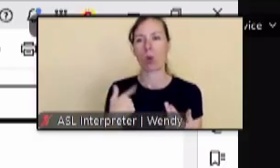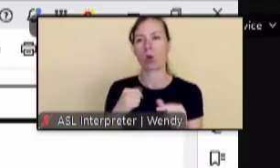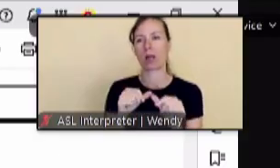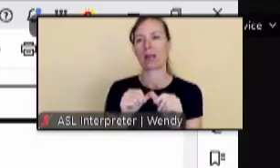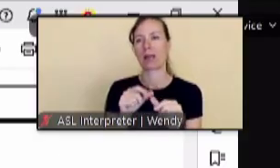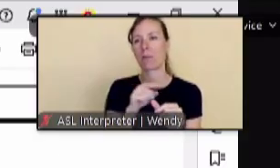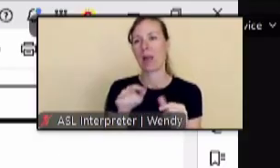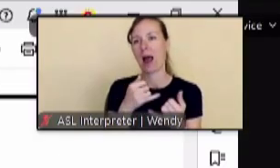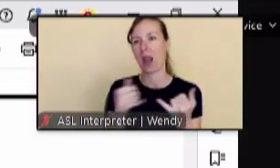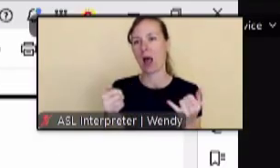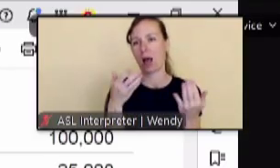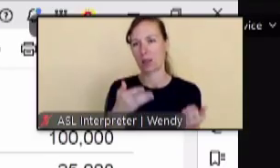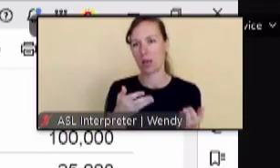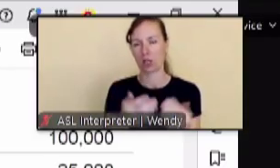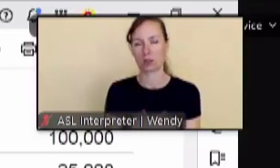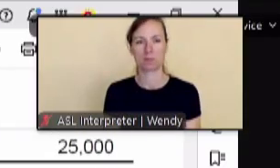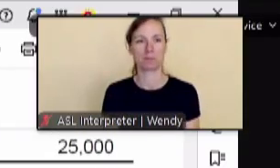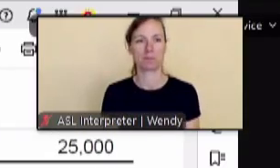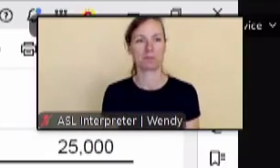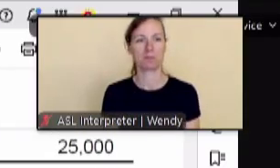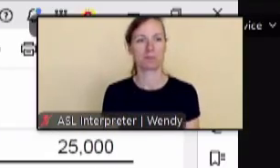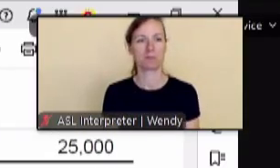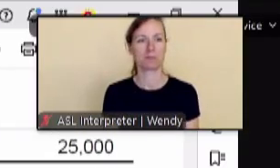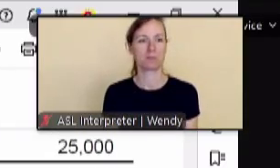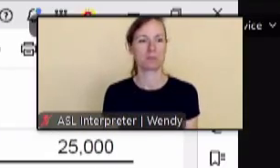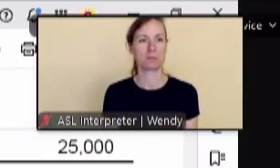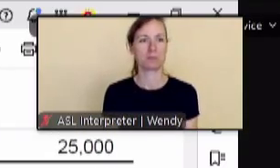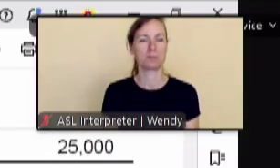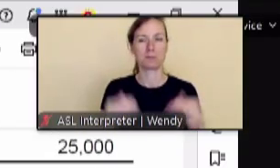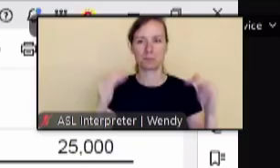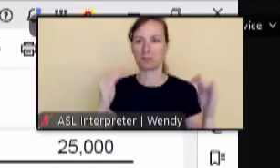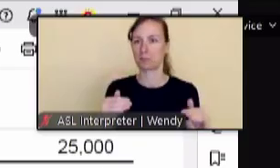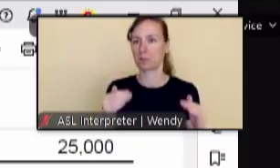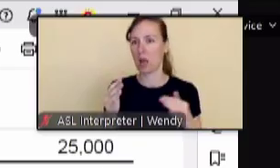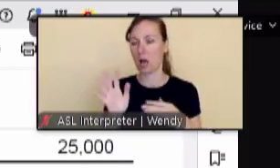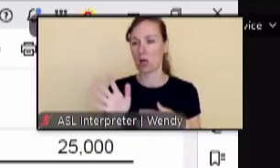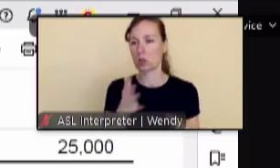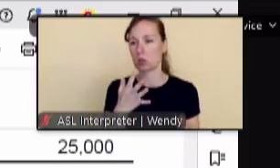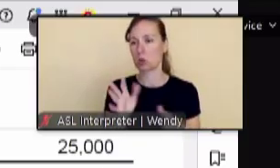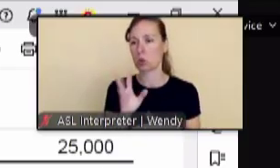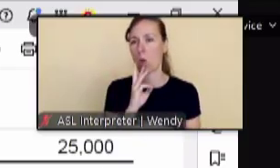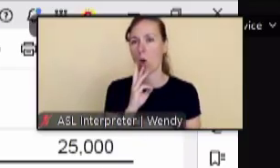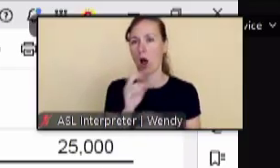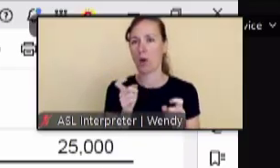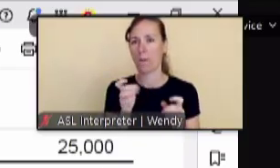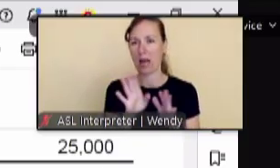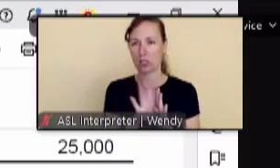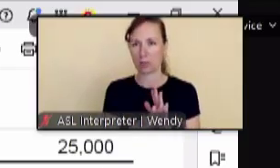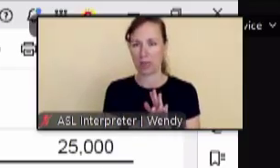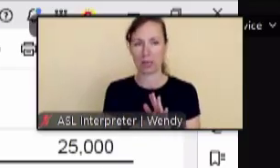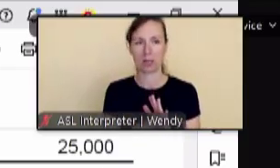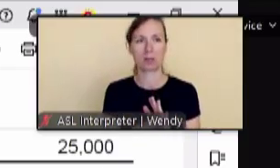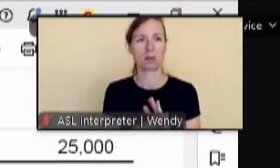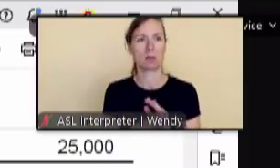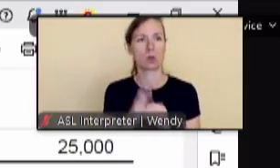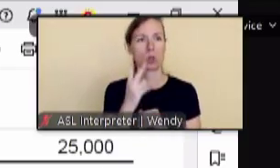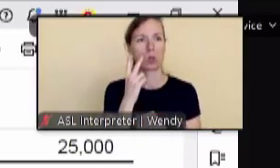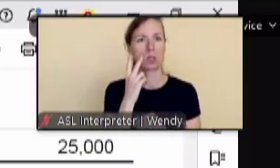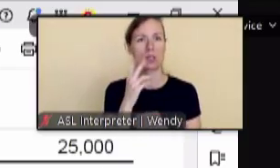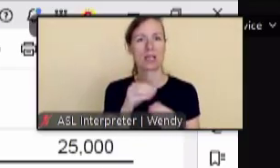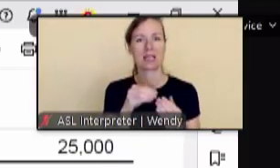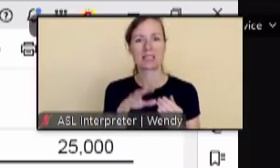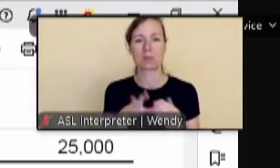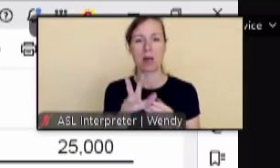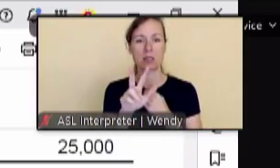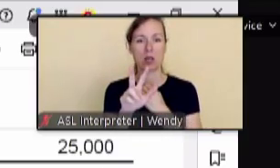Moving to stormwater management, there you will see an expense of the